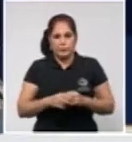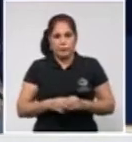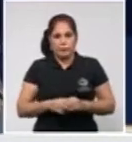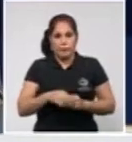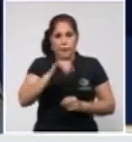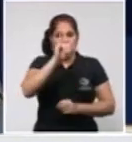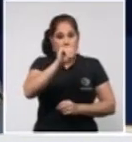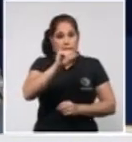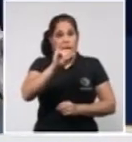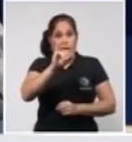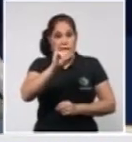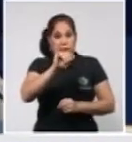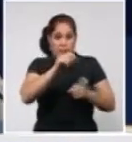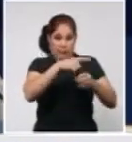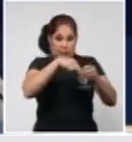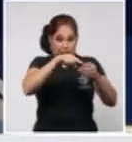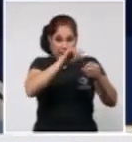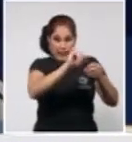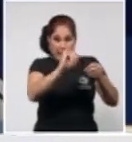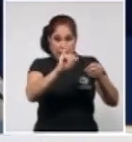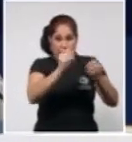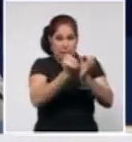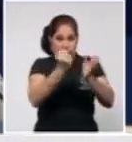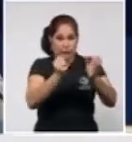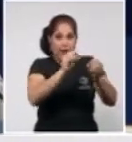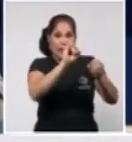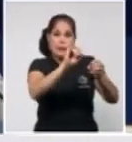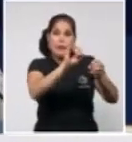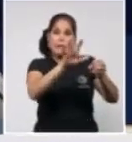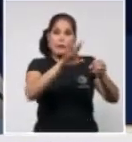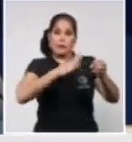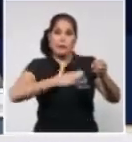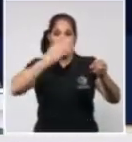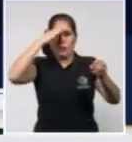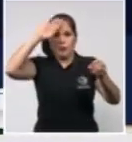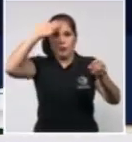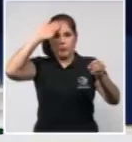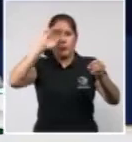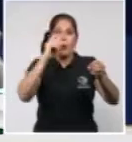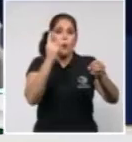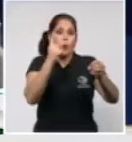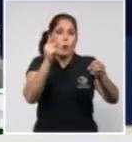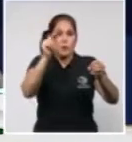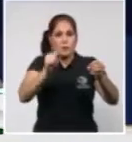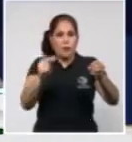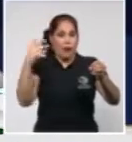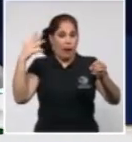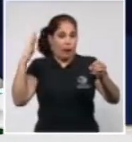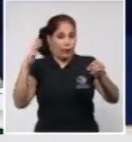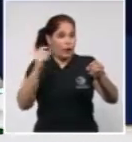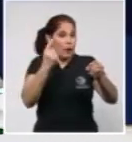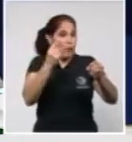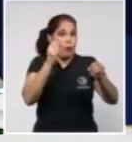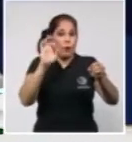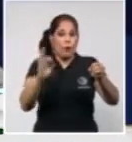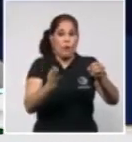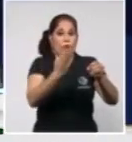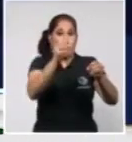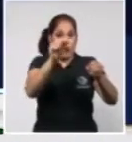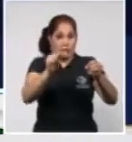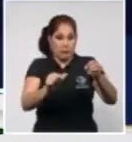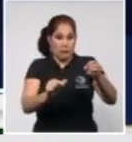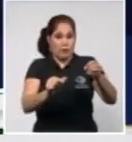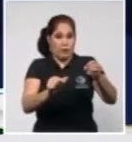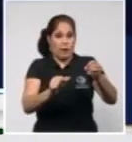a Frenchman and temporary resident in the country living in Havana, who contracted the virus here in